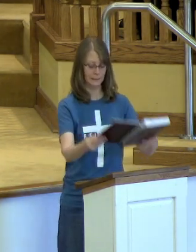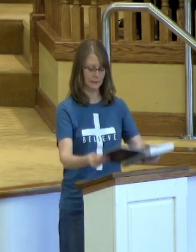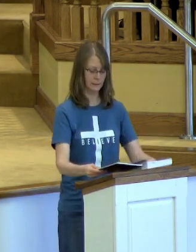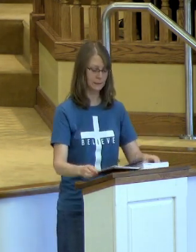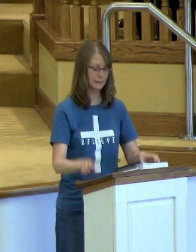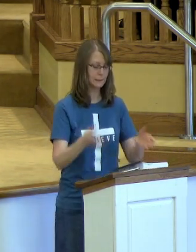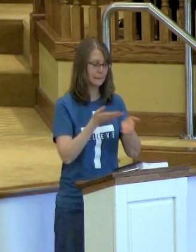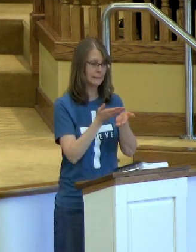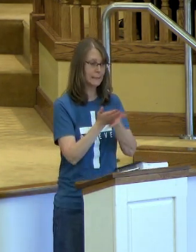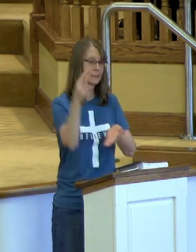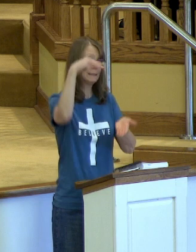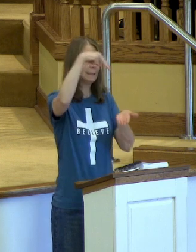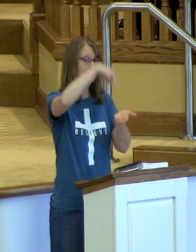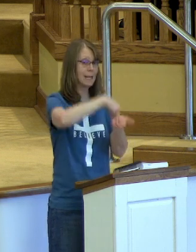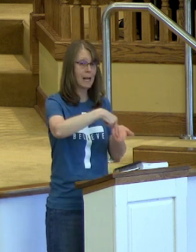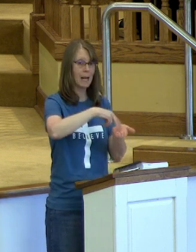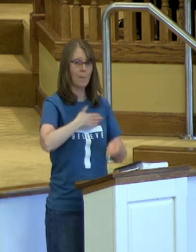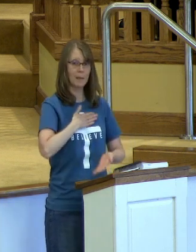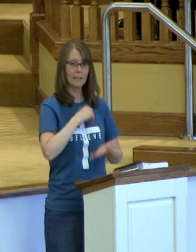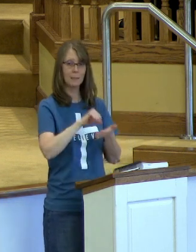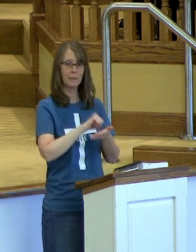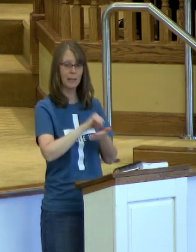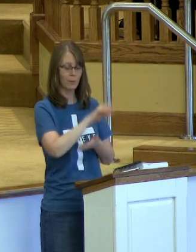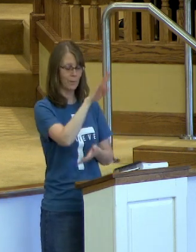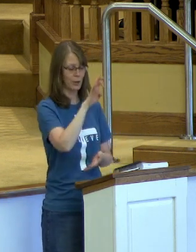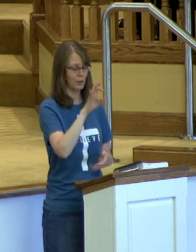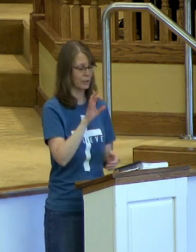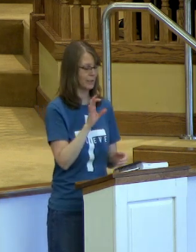All right, stand with me, please, and turn to number 495.